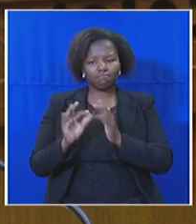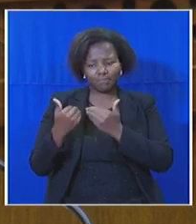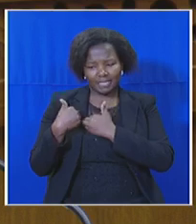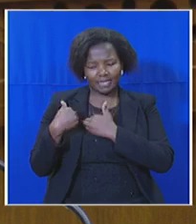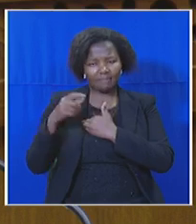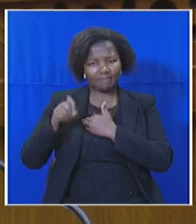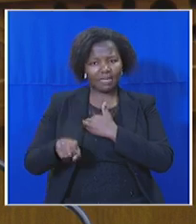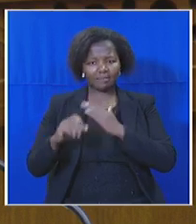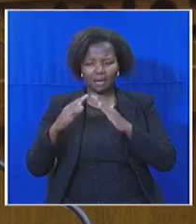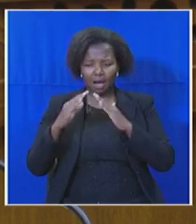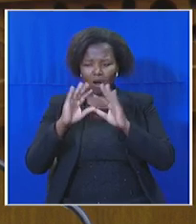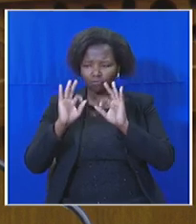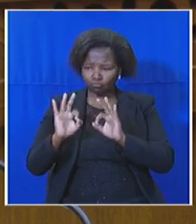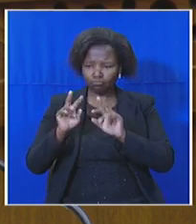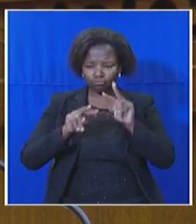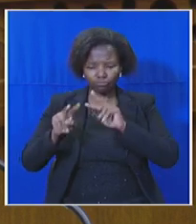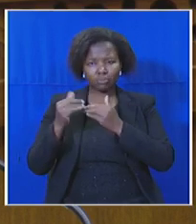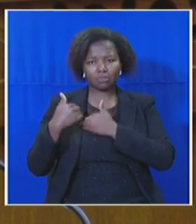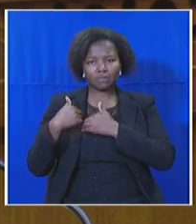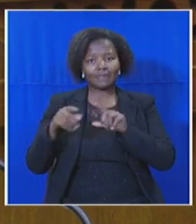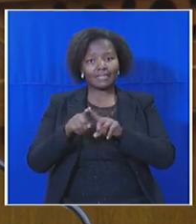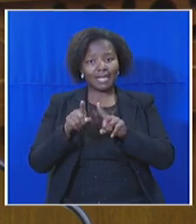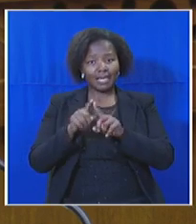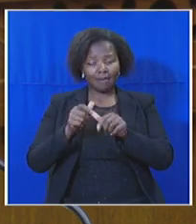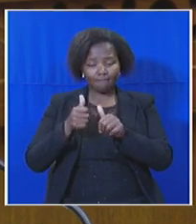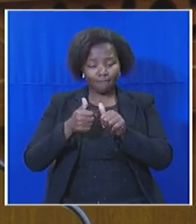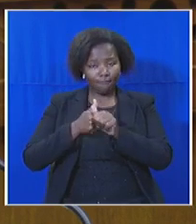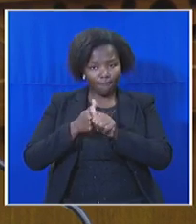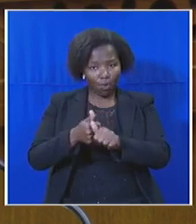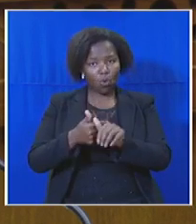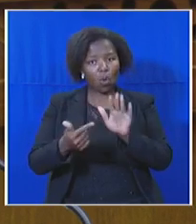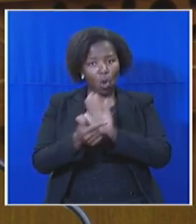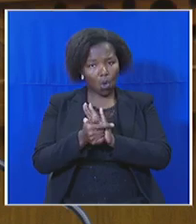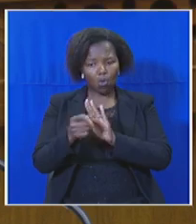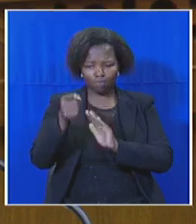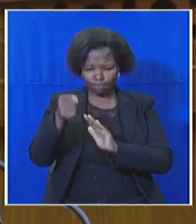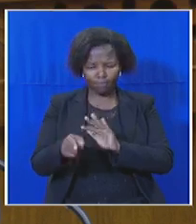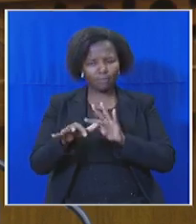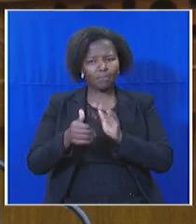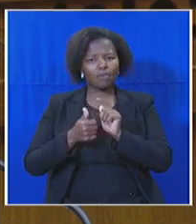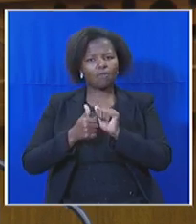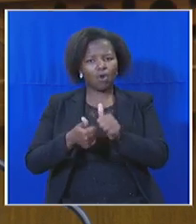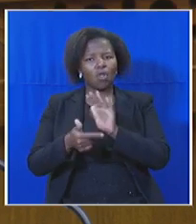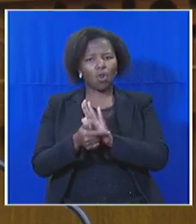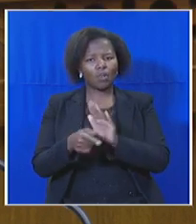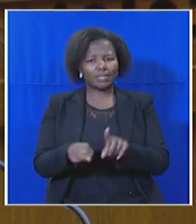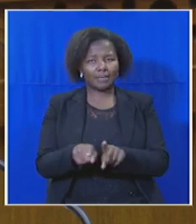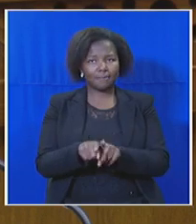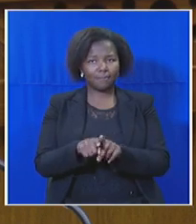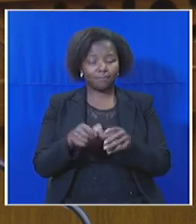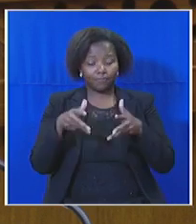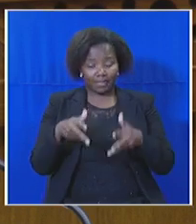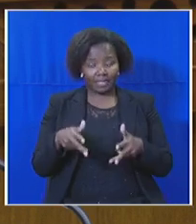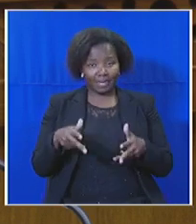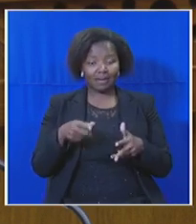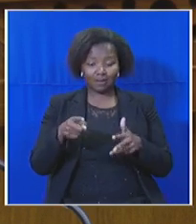to uphold and enforce the law, close quote. It is in carrying out this serious responsibility that at